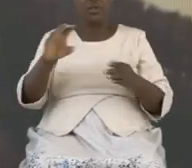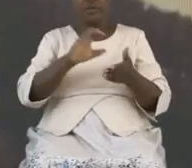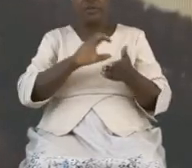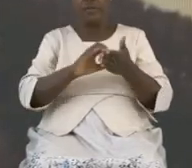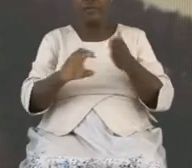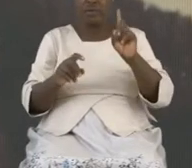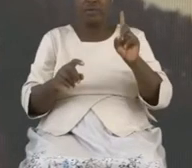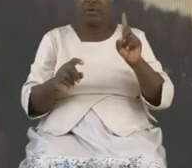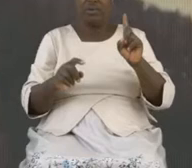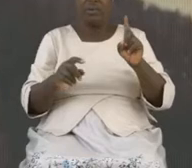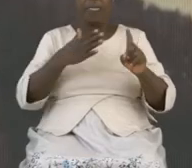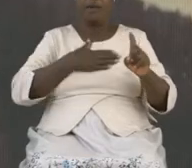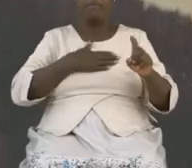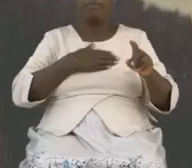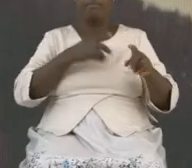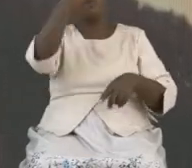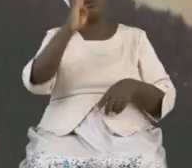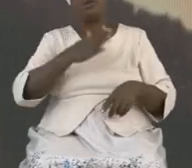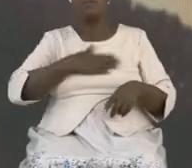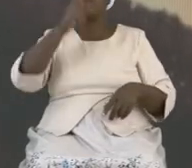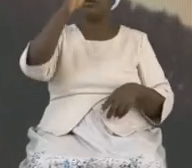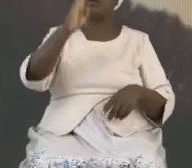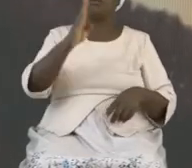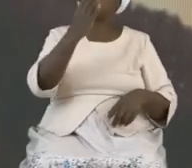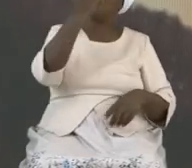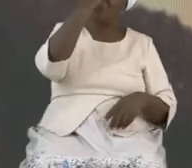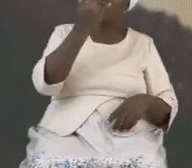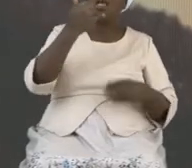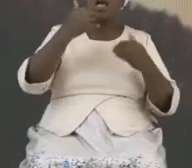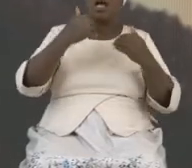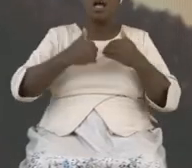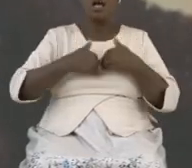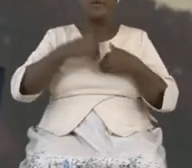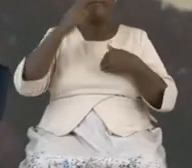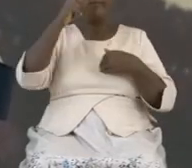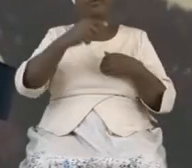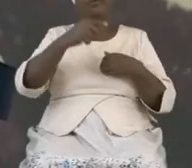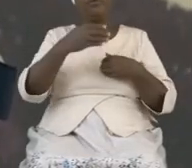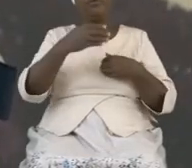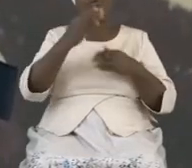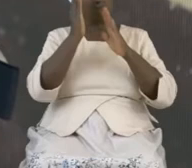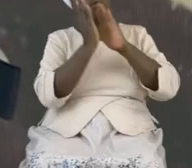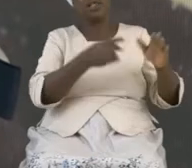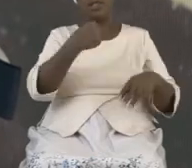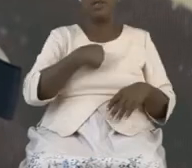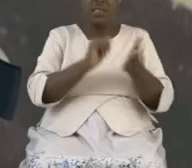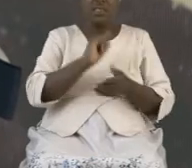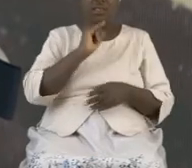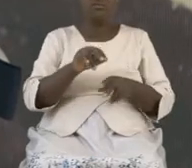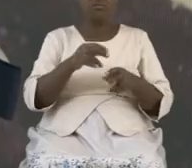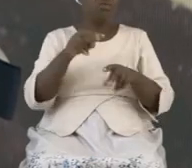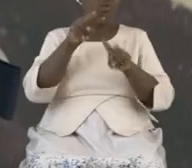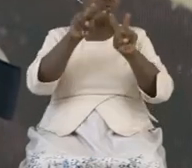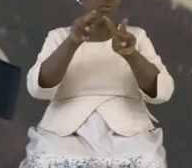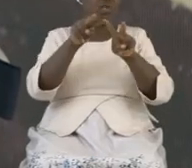my God, why hast thou forsaken me? That's looking way far to the